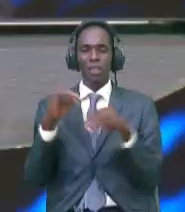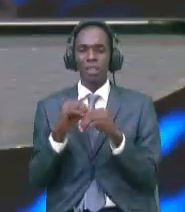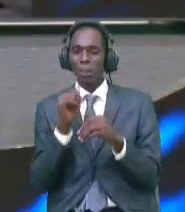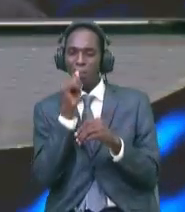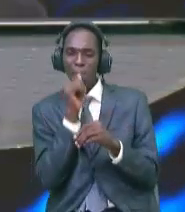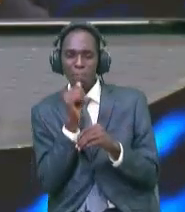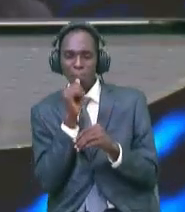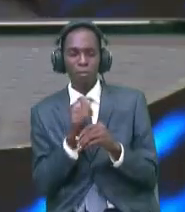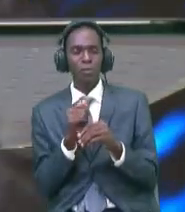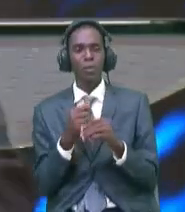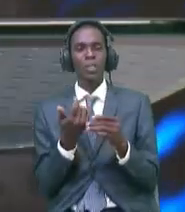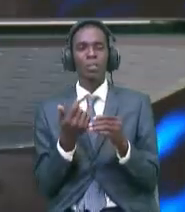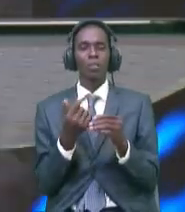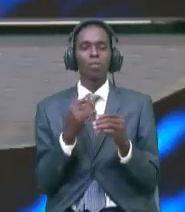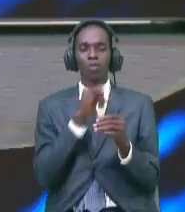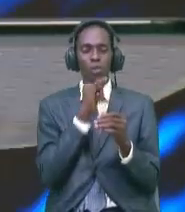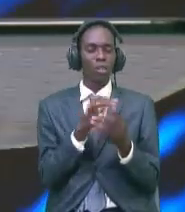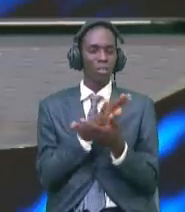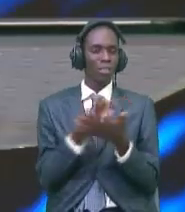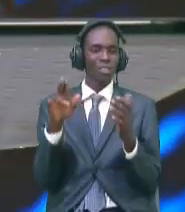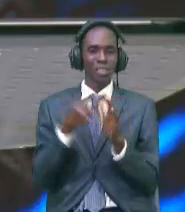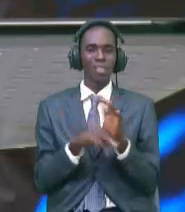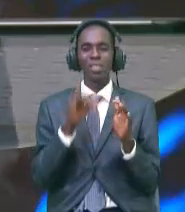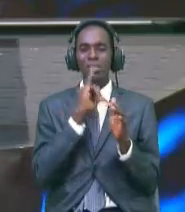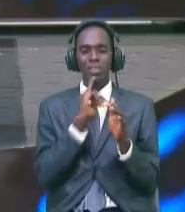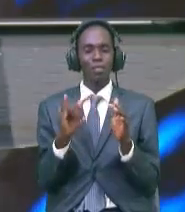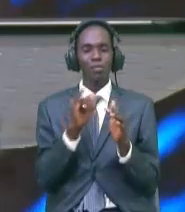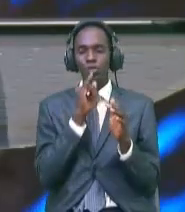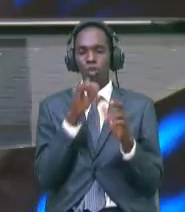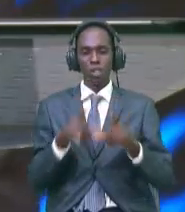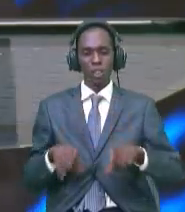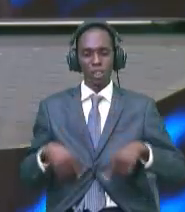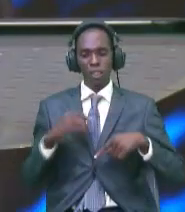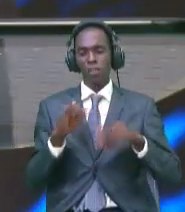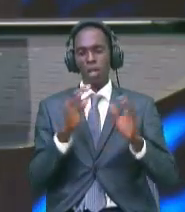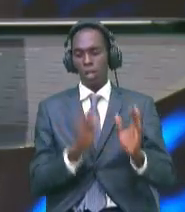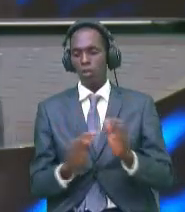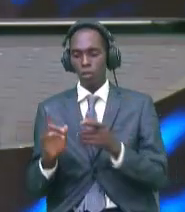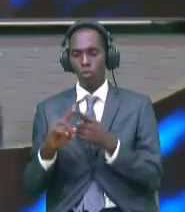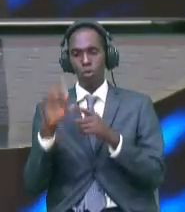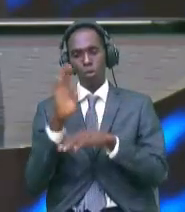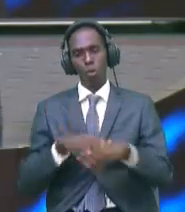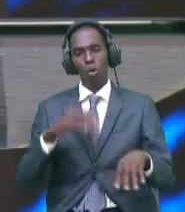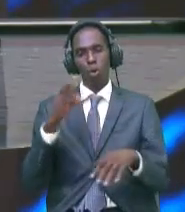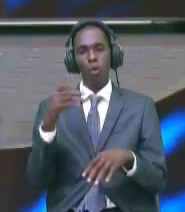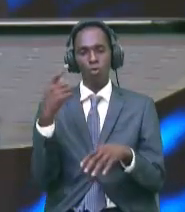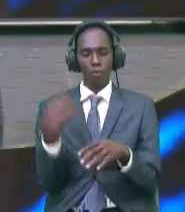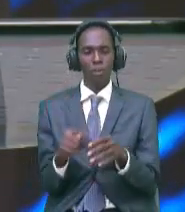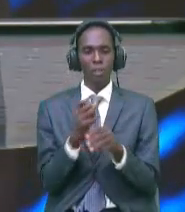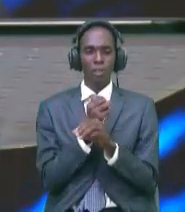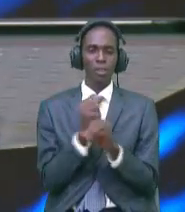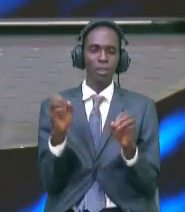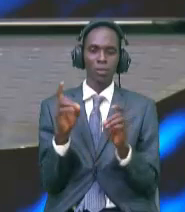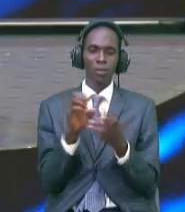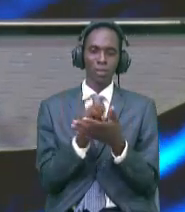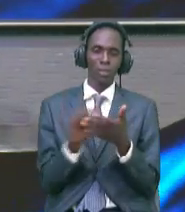secret, uncleanness, is not living according to the call of the saint, according to the character of the